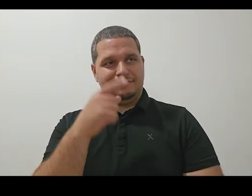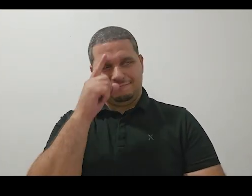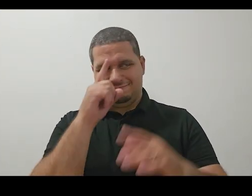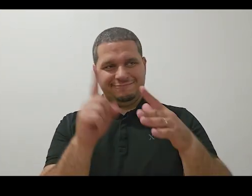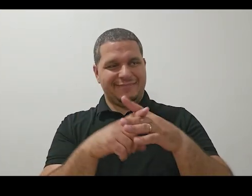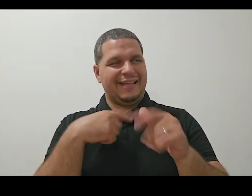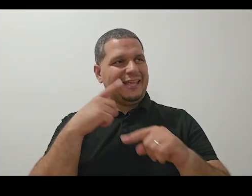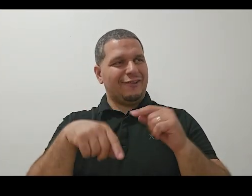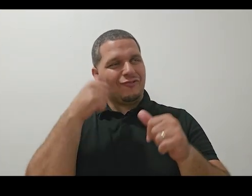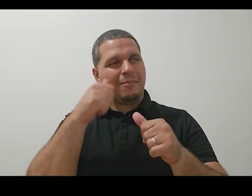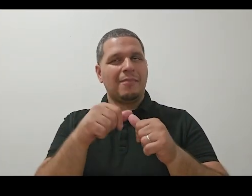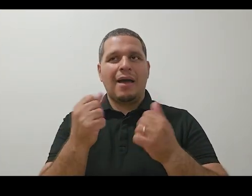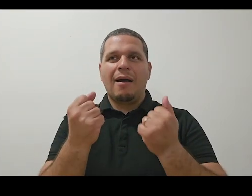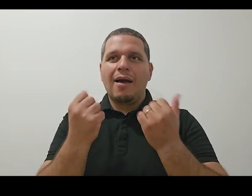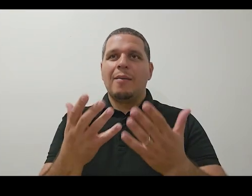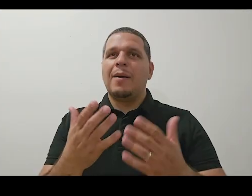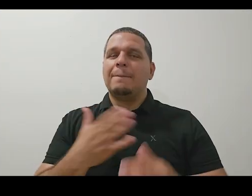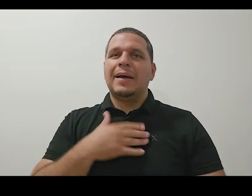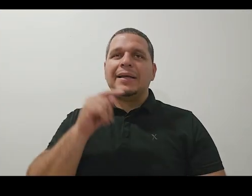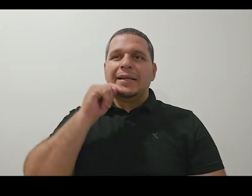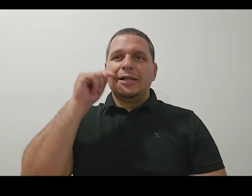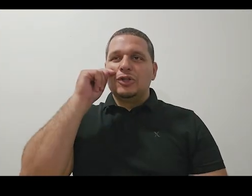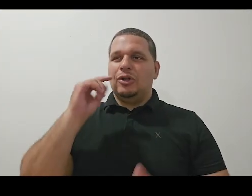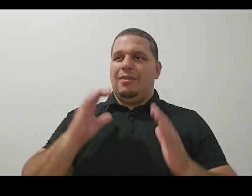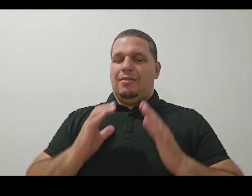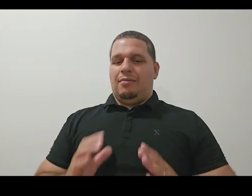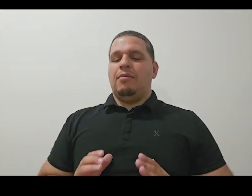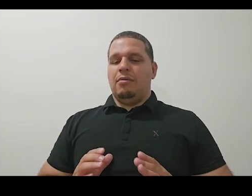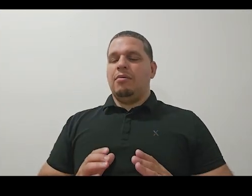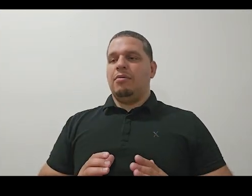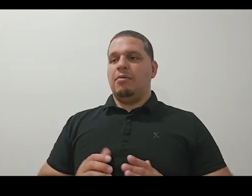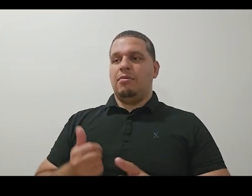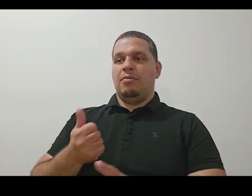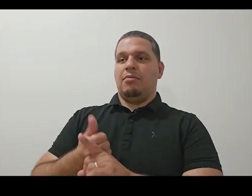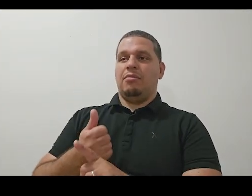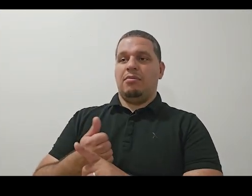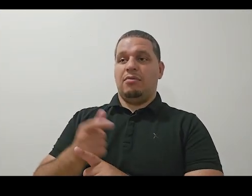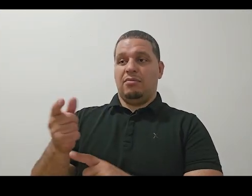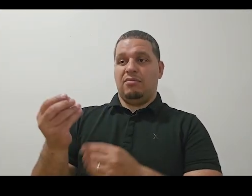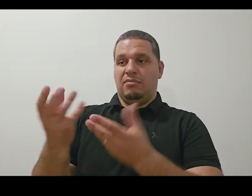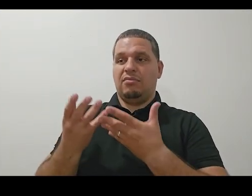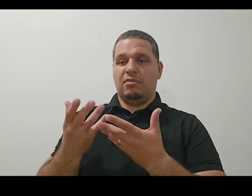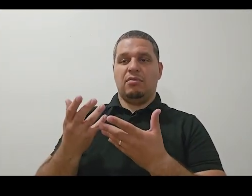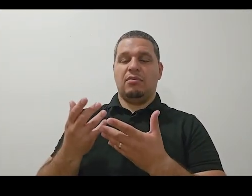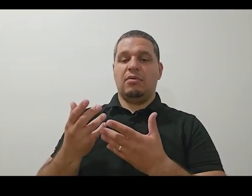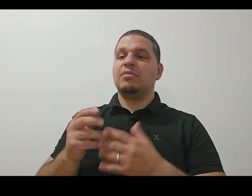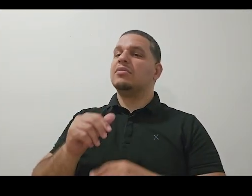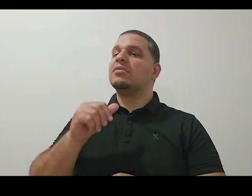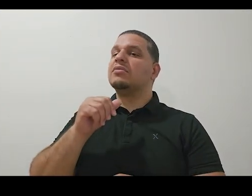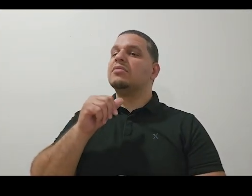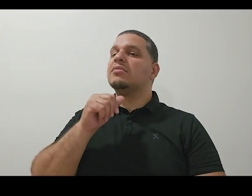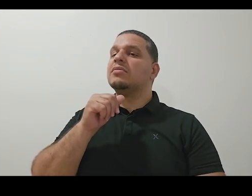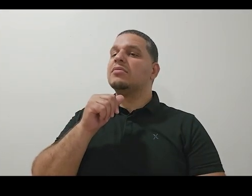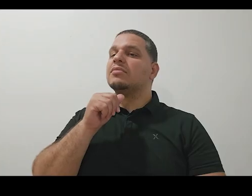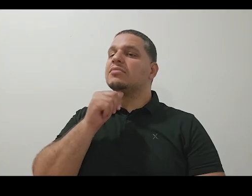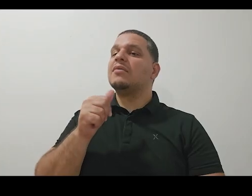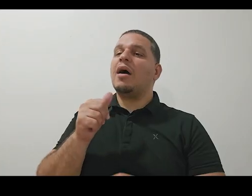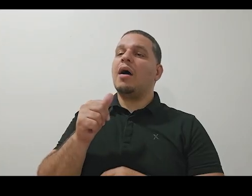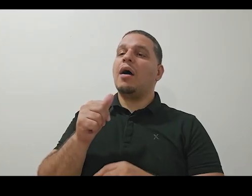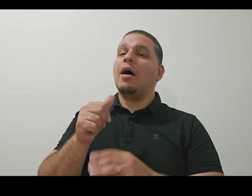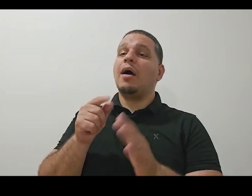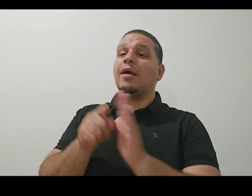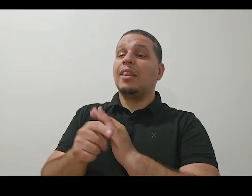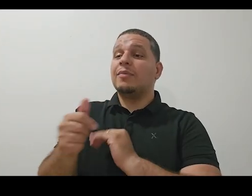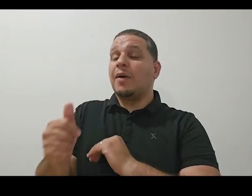thinking I can't remember how many of my teenager clients who told me they are not killing themselves because of a certain